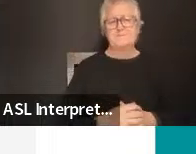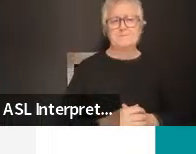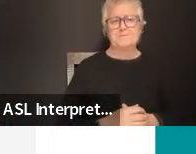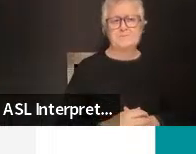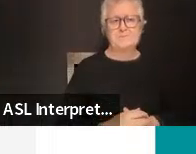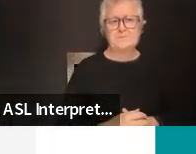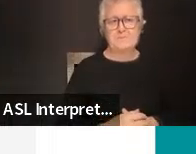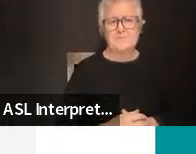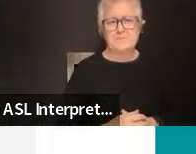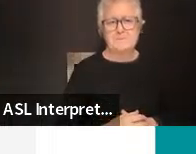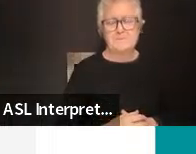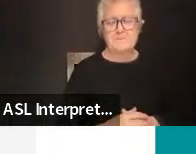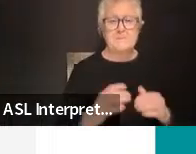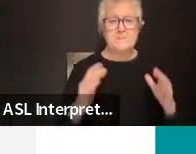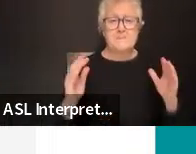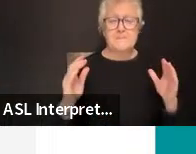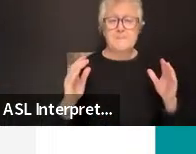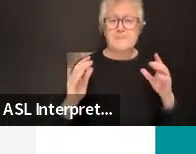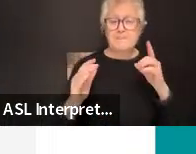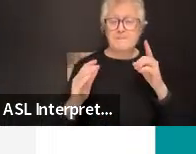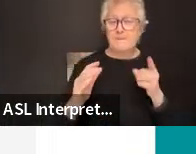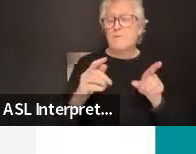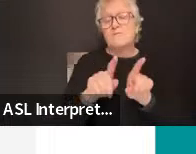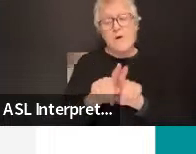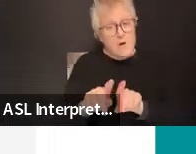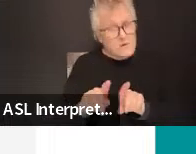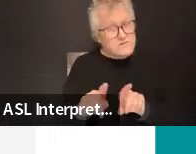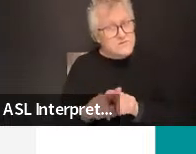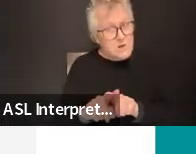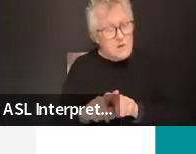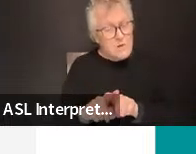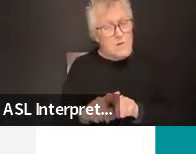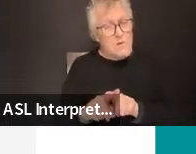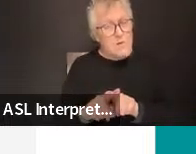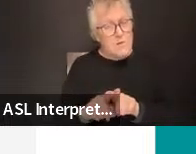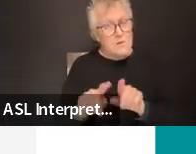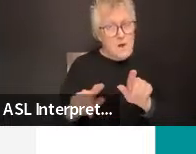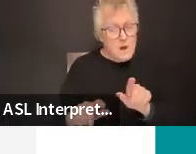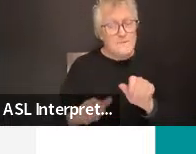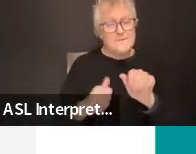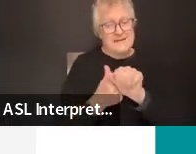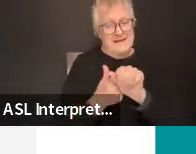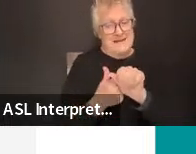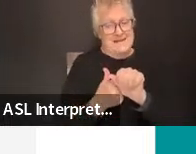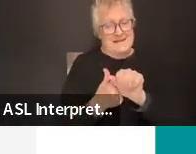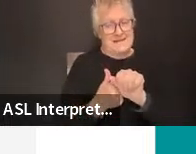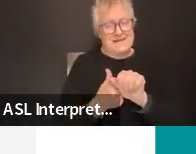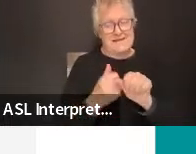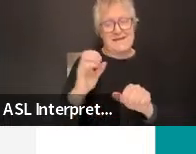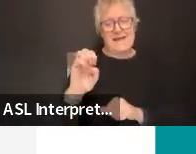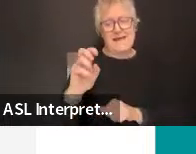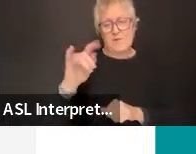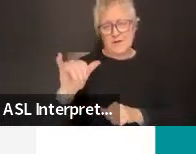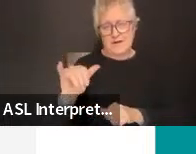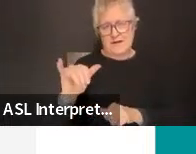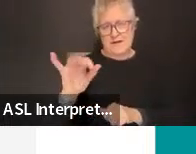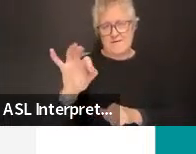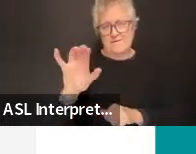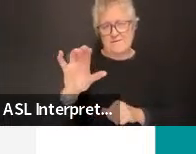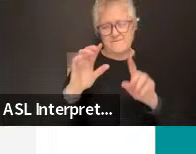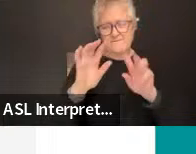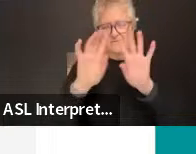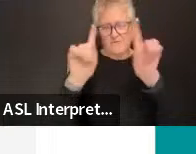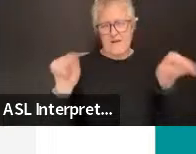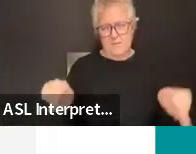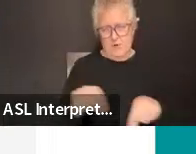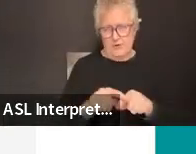So we've also made some updates to the equity framework to reflect, and this chart here reflects the